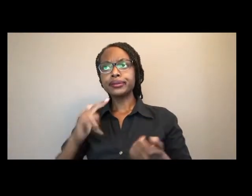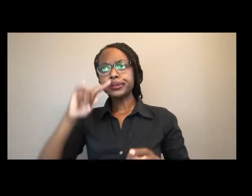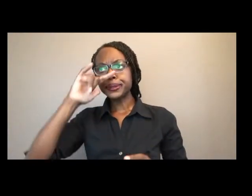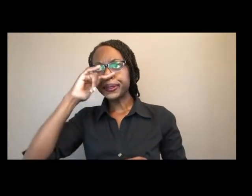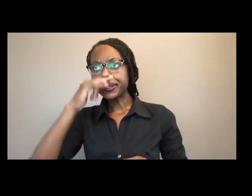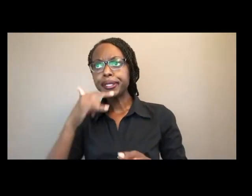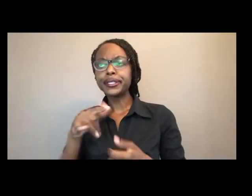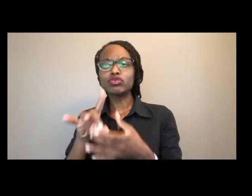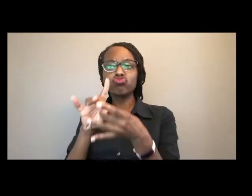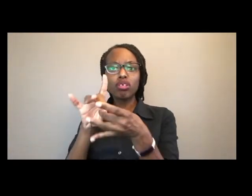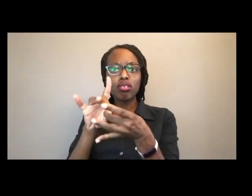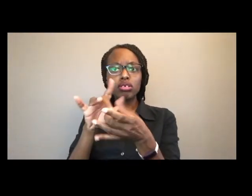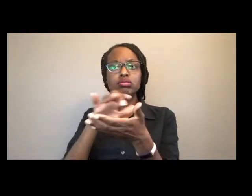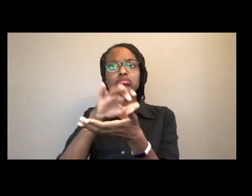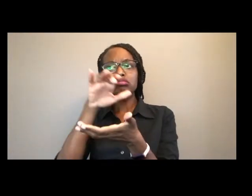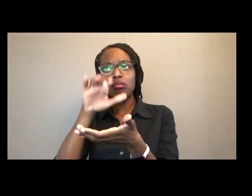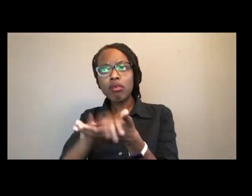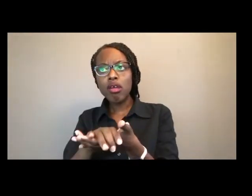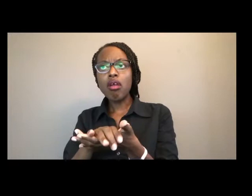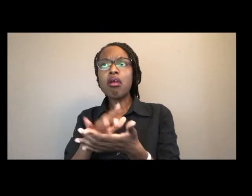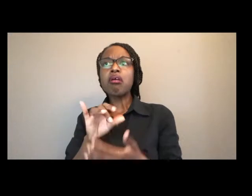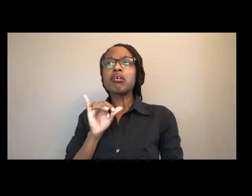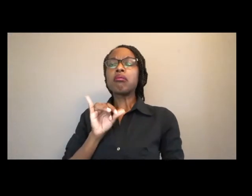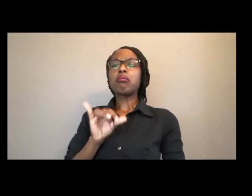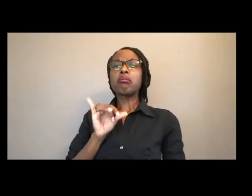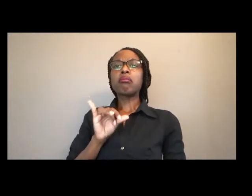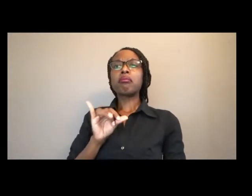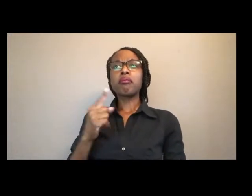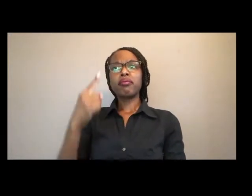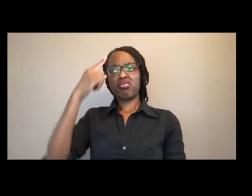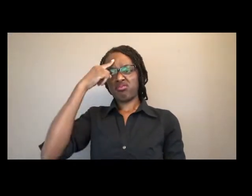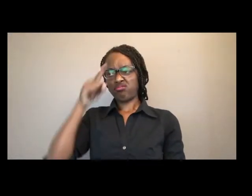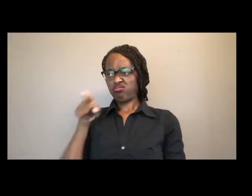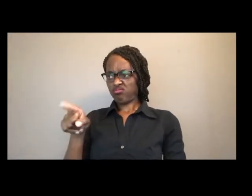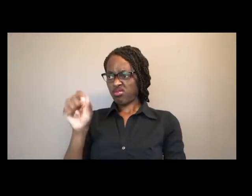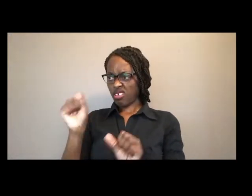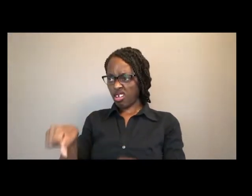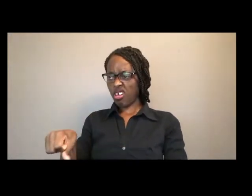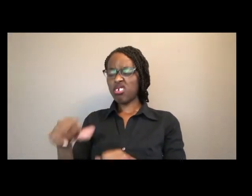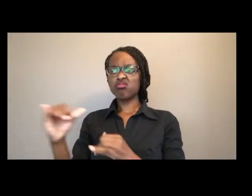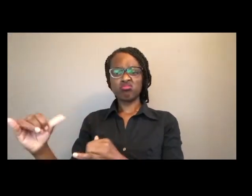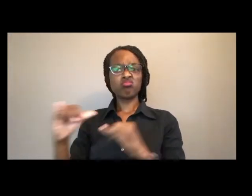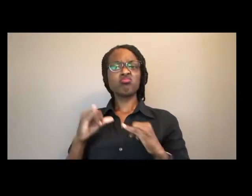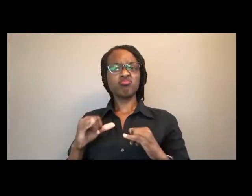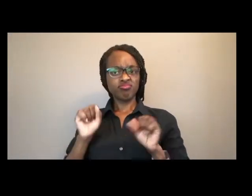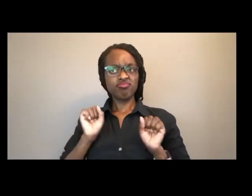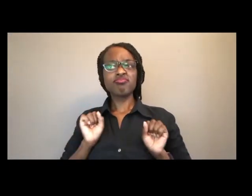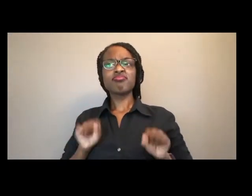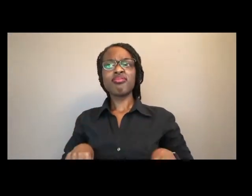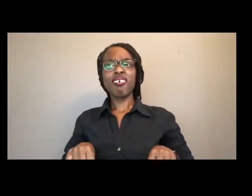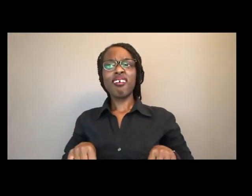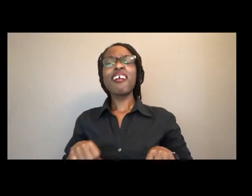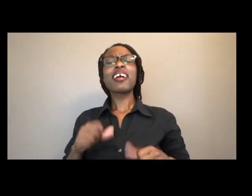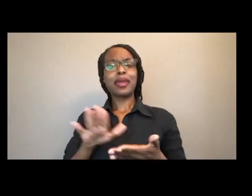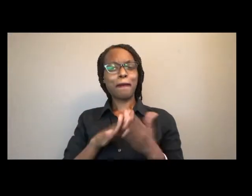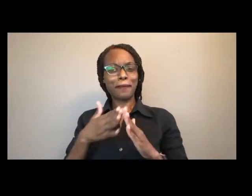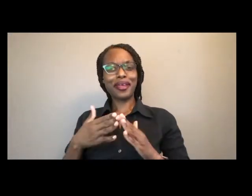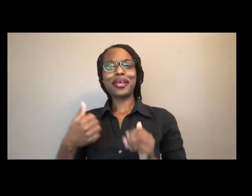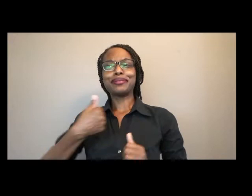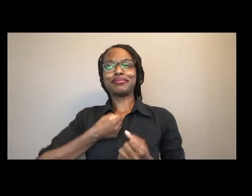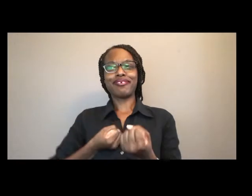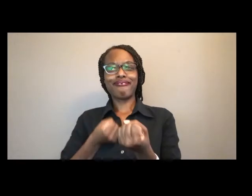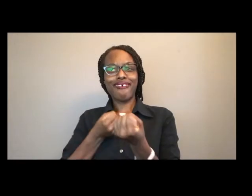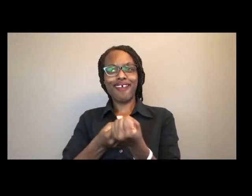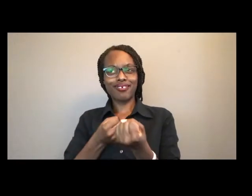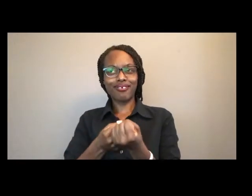a lot about myself, how to be strong, how to speak up, how to not take no for an answer, how to believe in myself, and how to